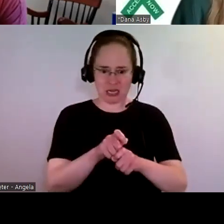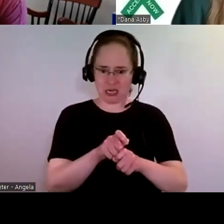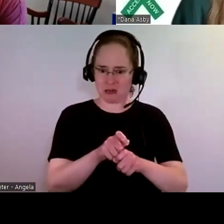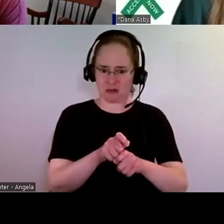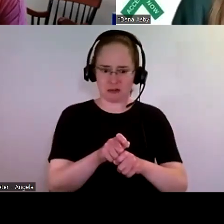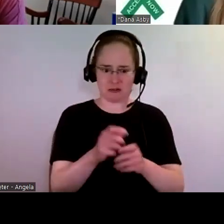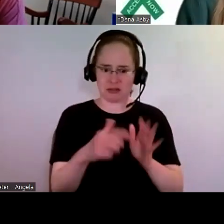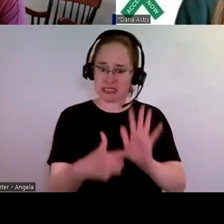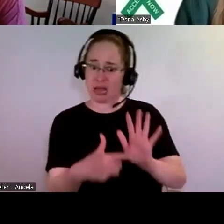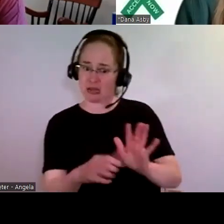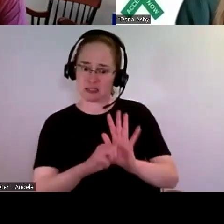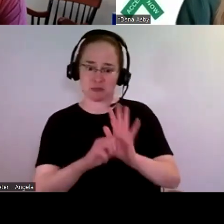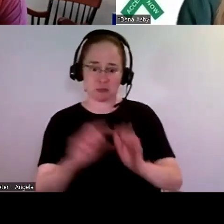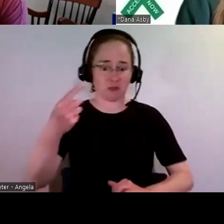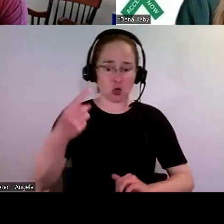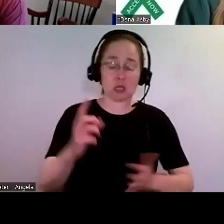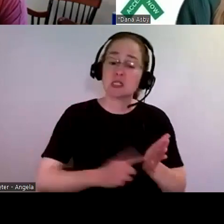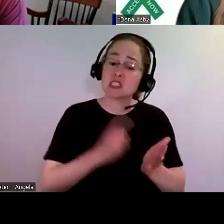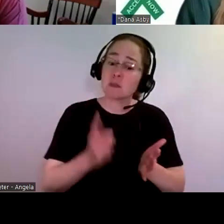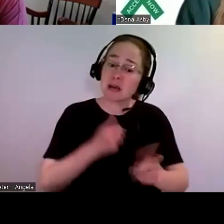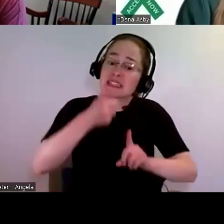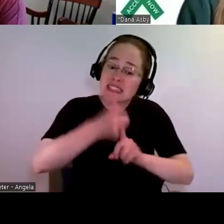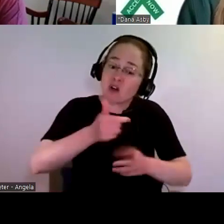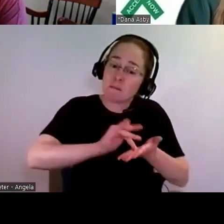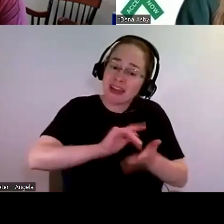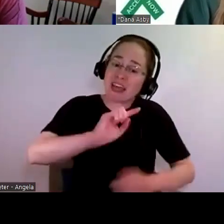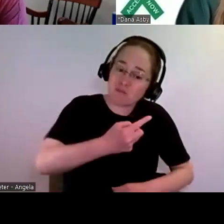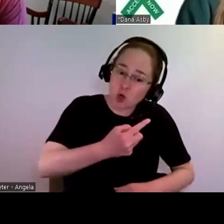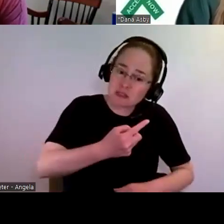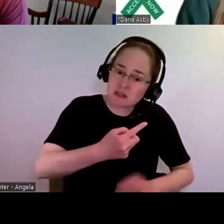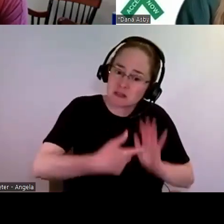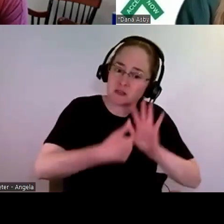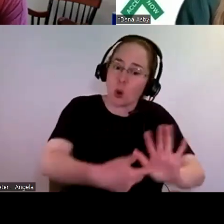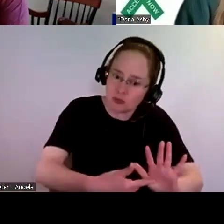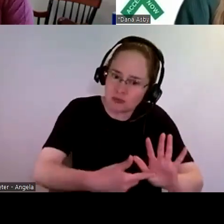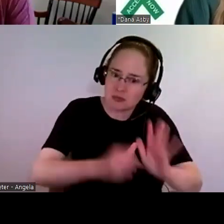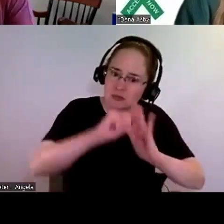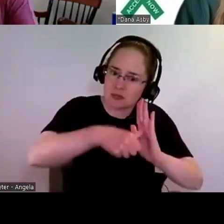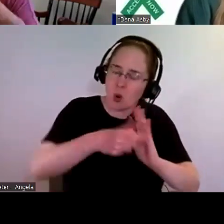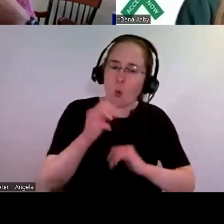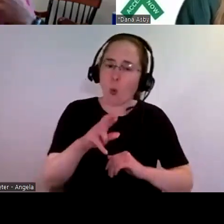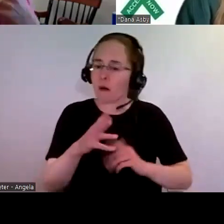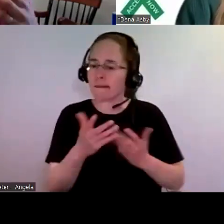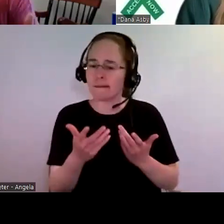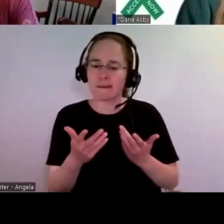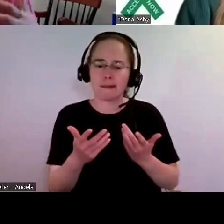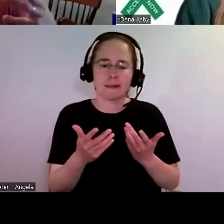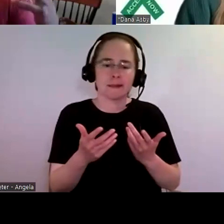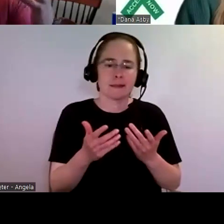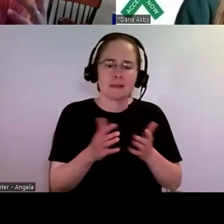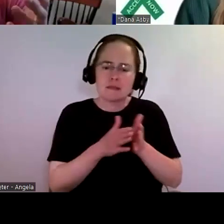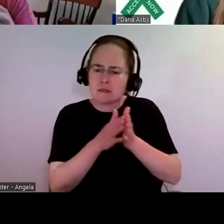first. Sometimes they present with the self-medicating symptoms first. Sometimes they present with this drive to